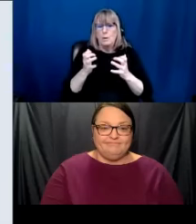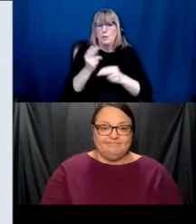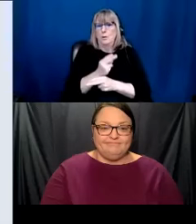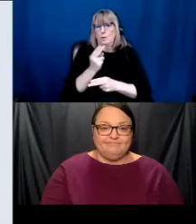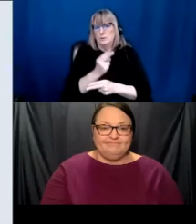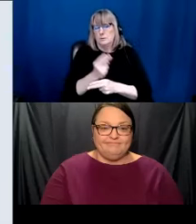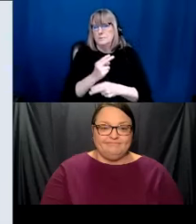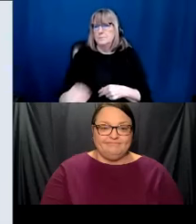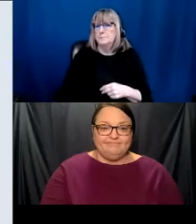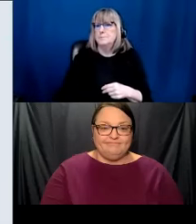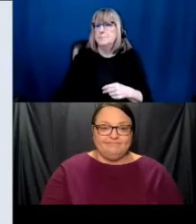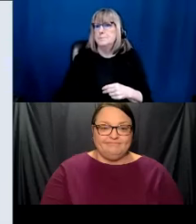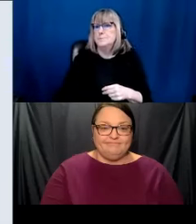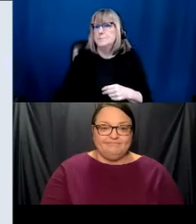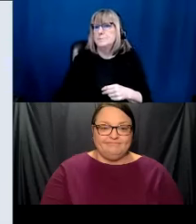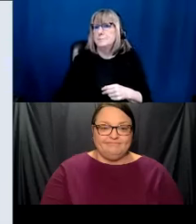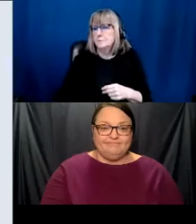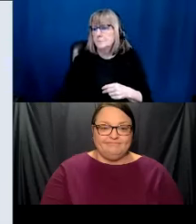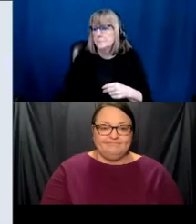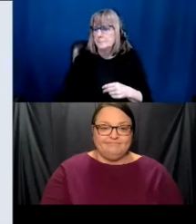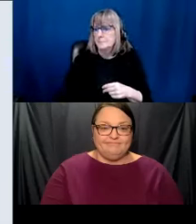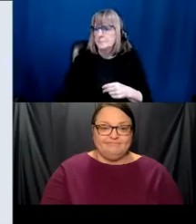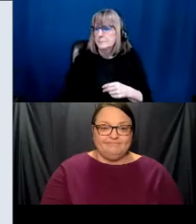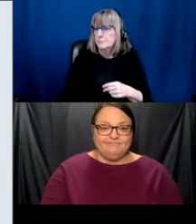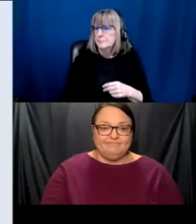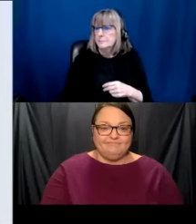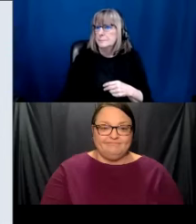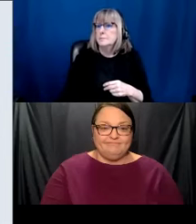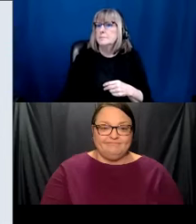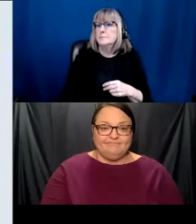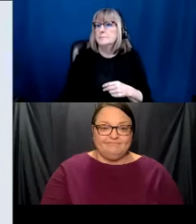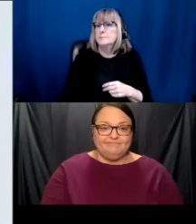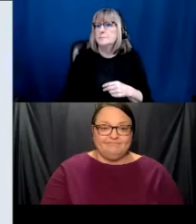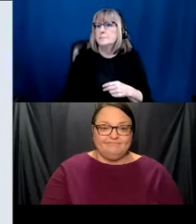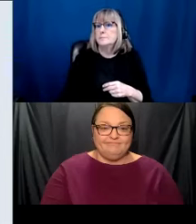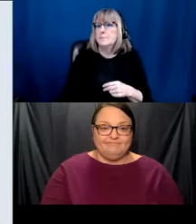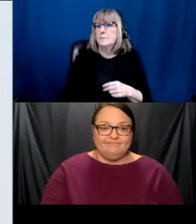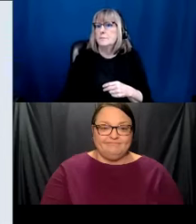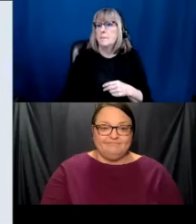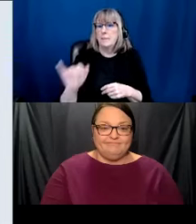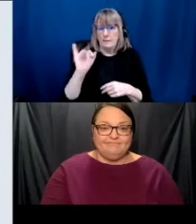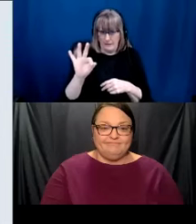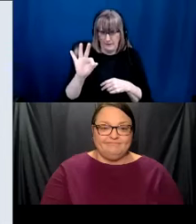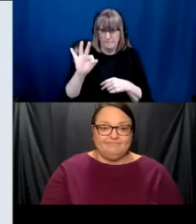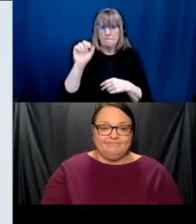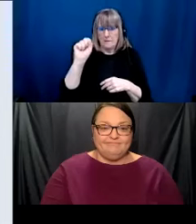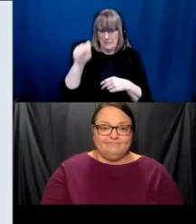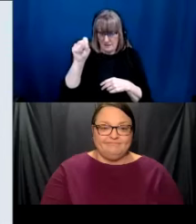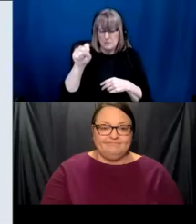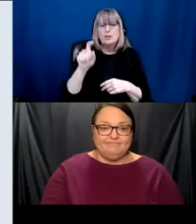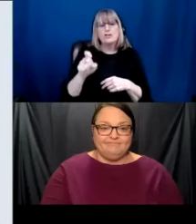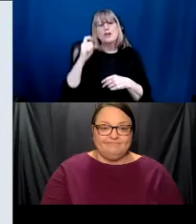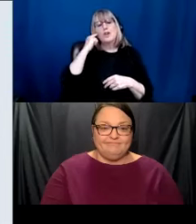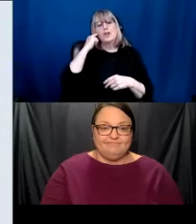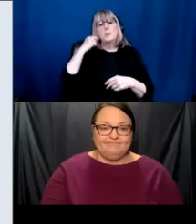utilize. Puede escoger el idioma que If usted you quiere. do that, you should hear me Si hace esto at about